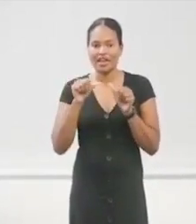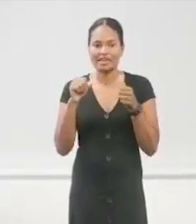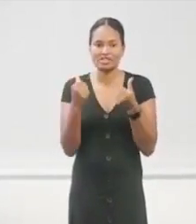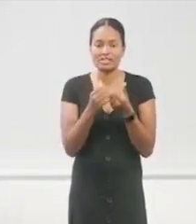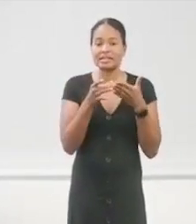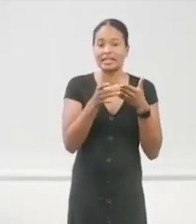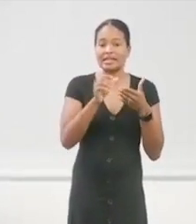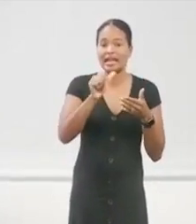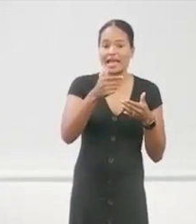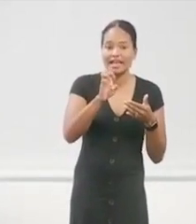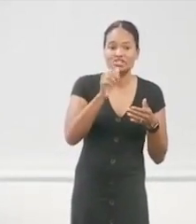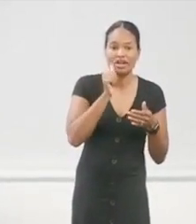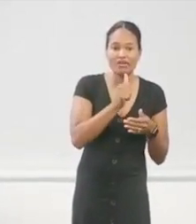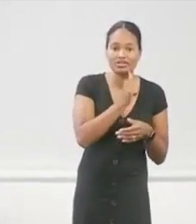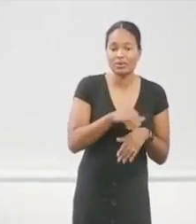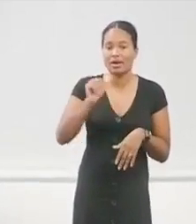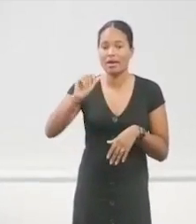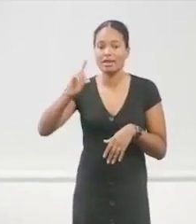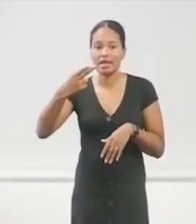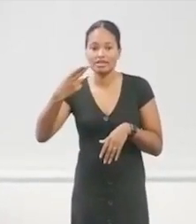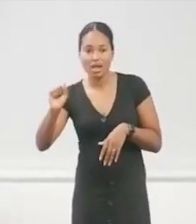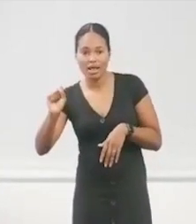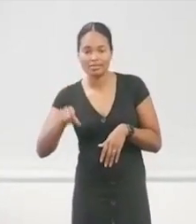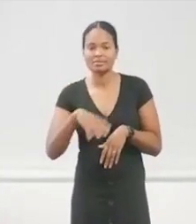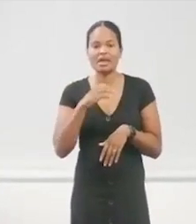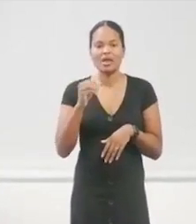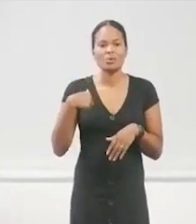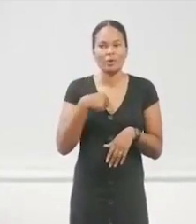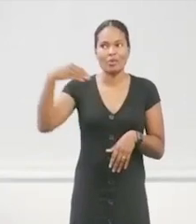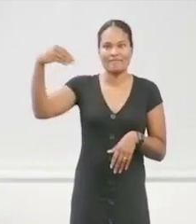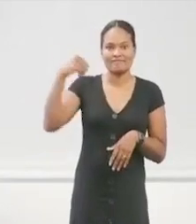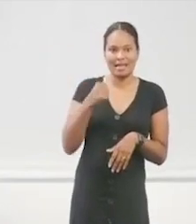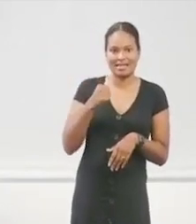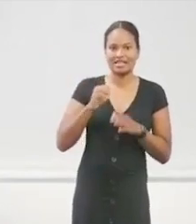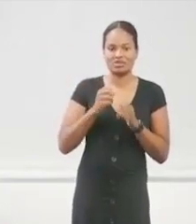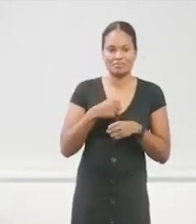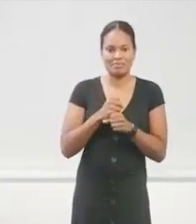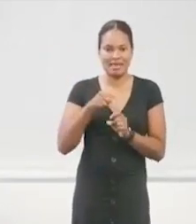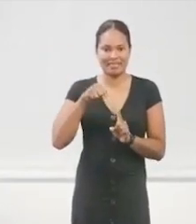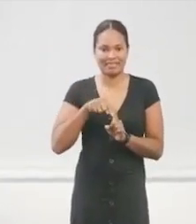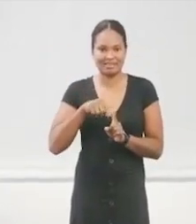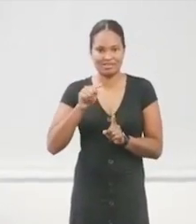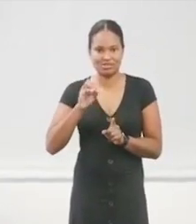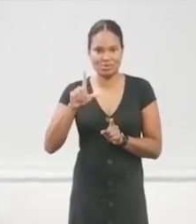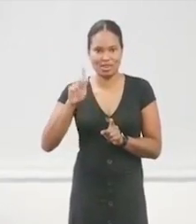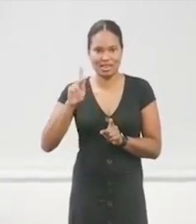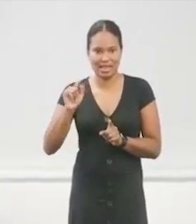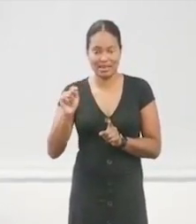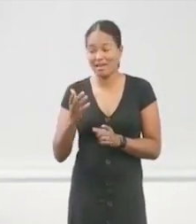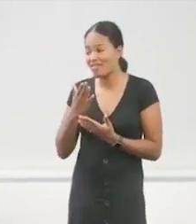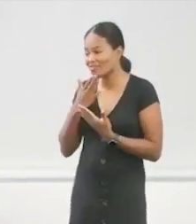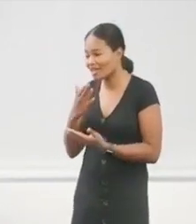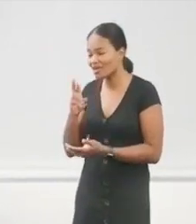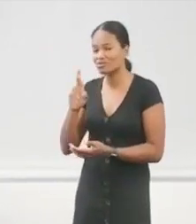Arizona, Arizona Department of Health Services, and we were funded to put this toolkit together. And thanks to Ryan and